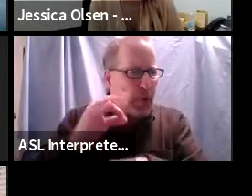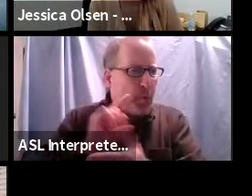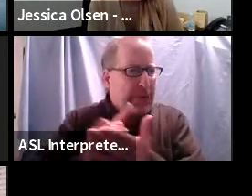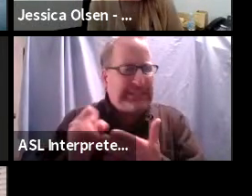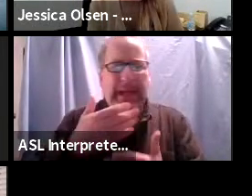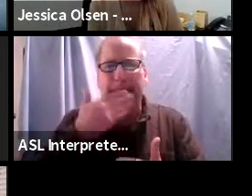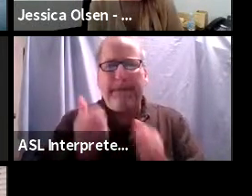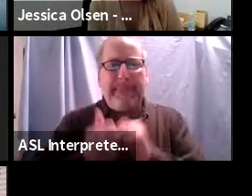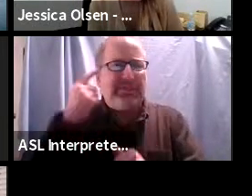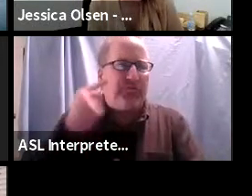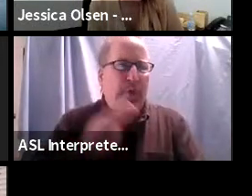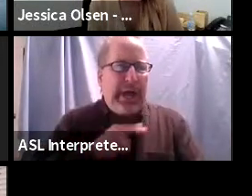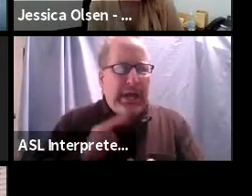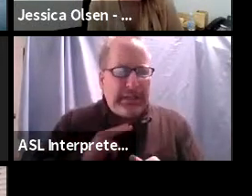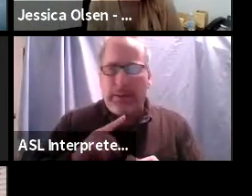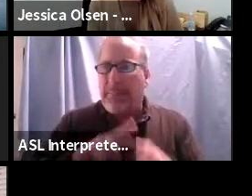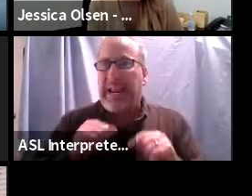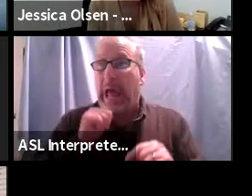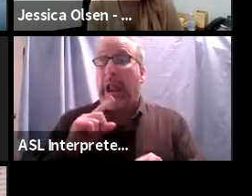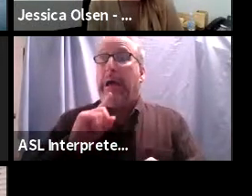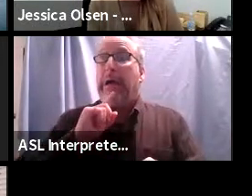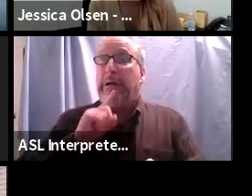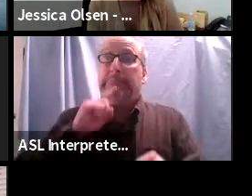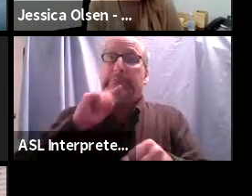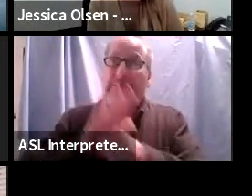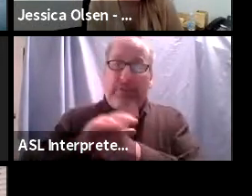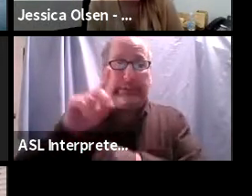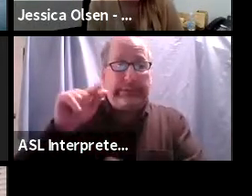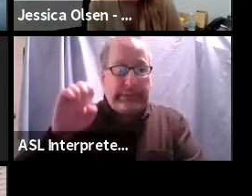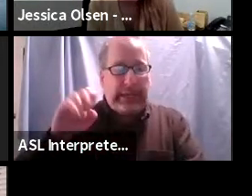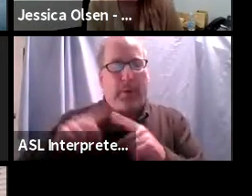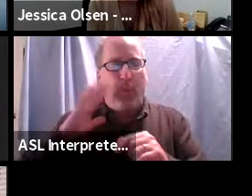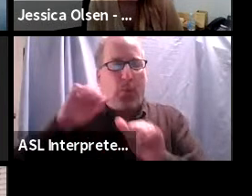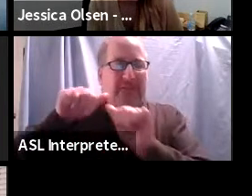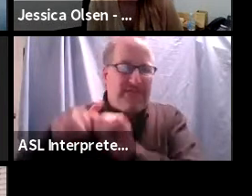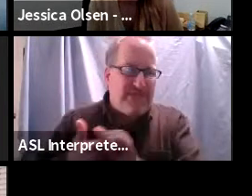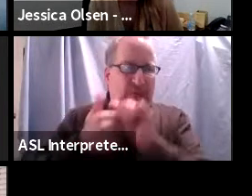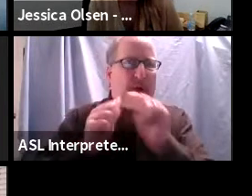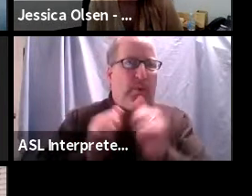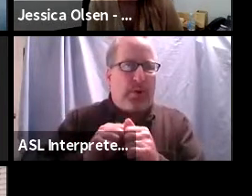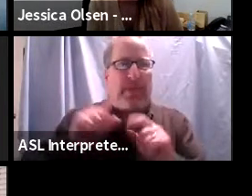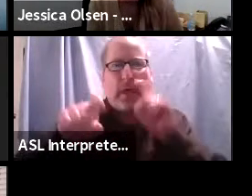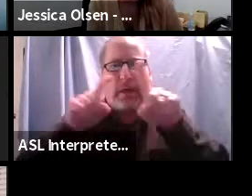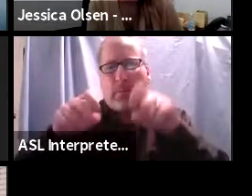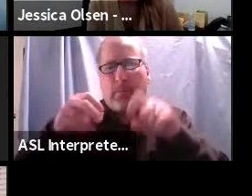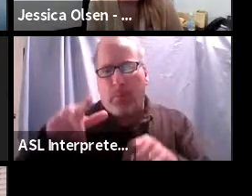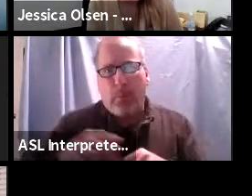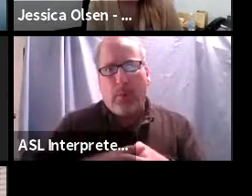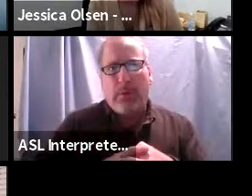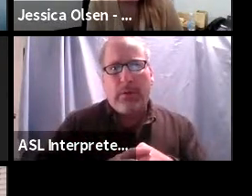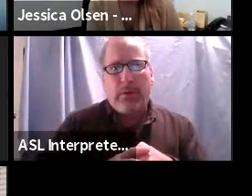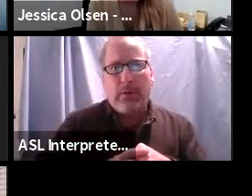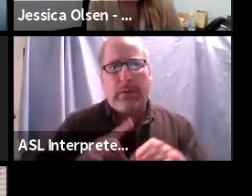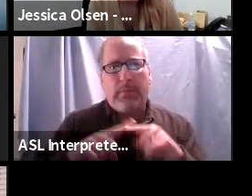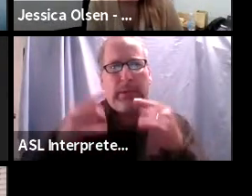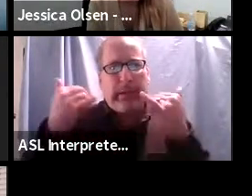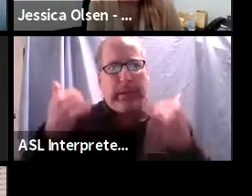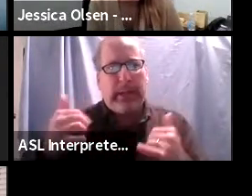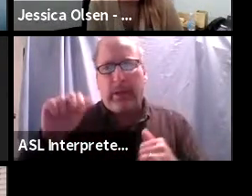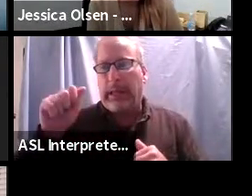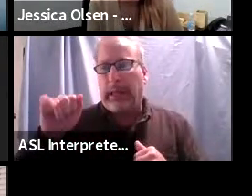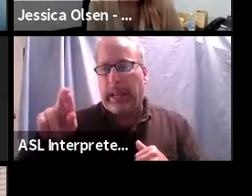but I didn't get to like an actual date. So like Ed and I will follow up with like a doodle poll, but also like now that the Air